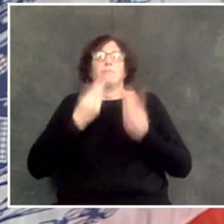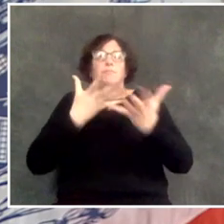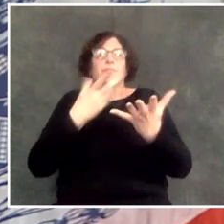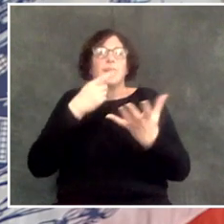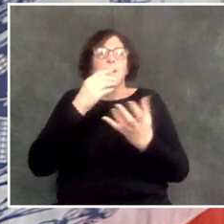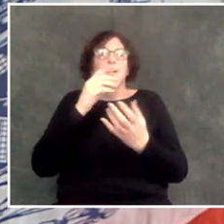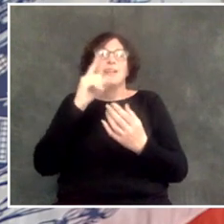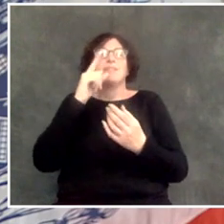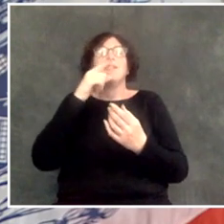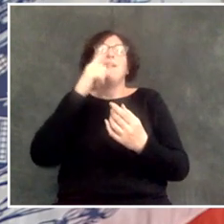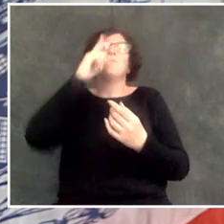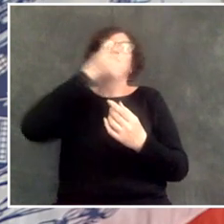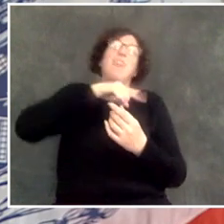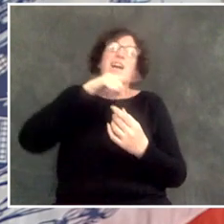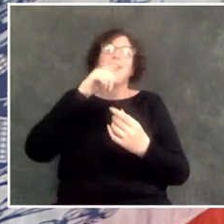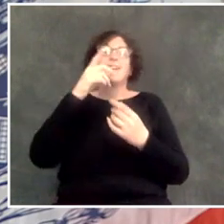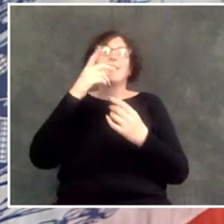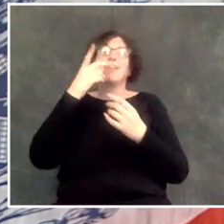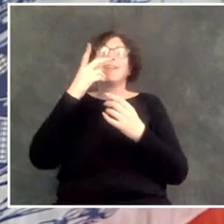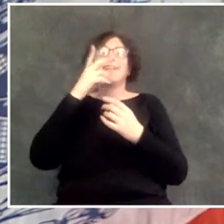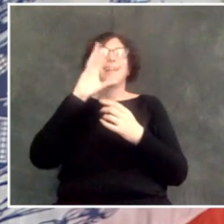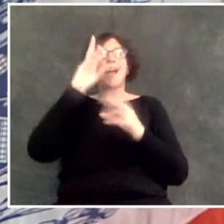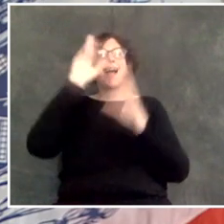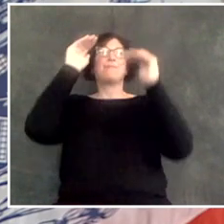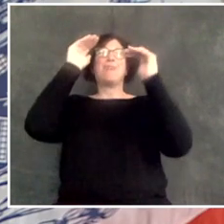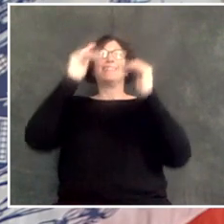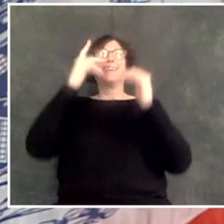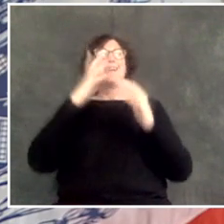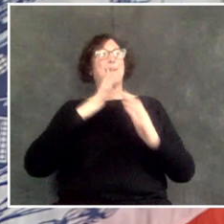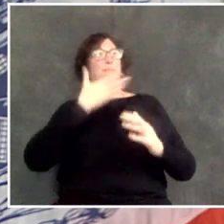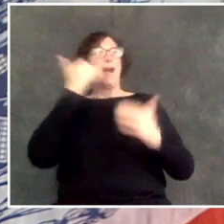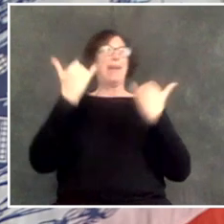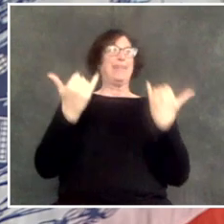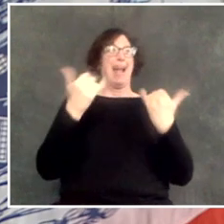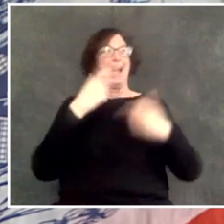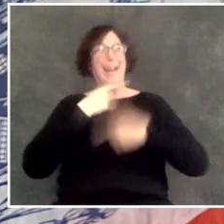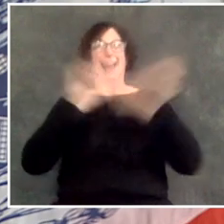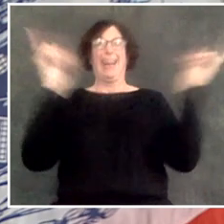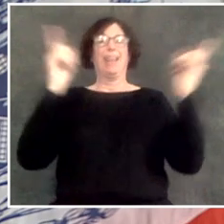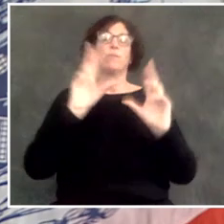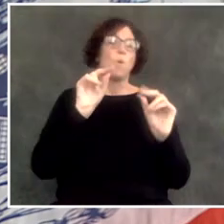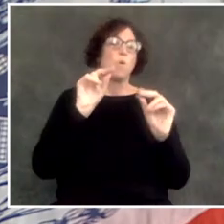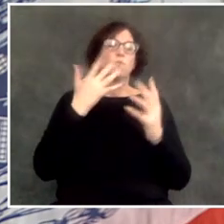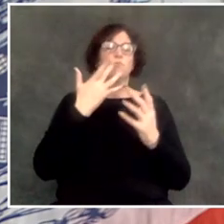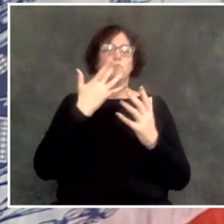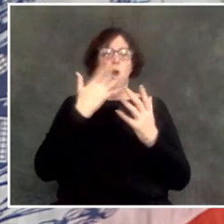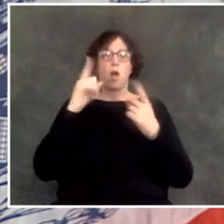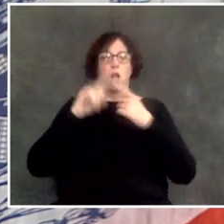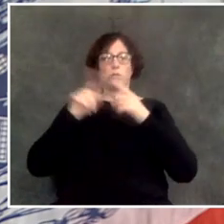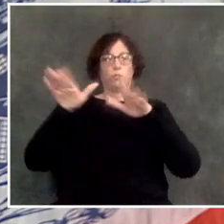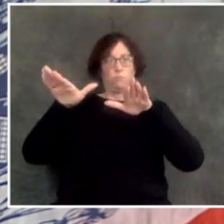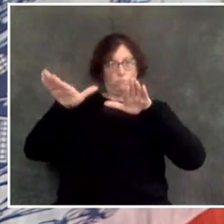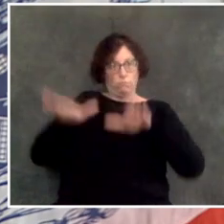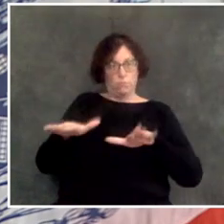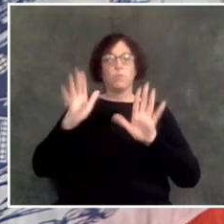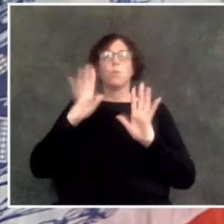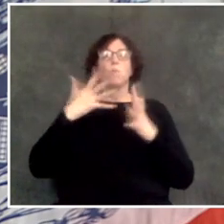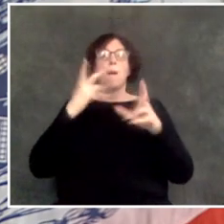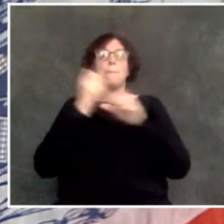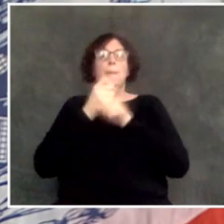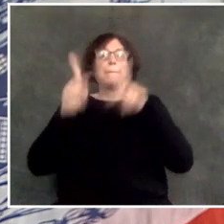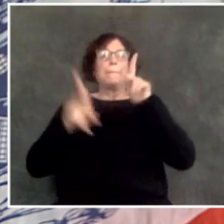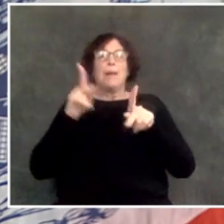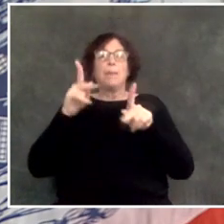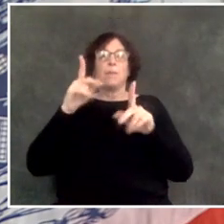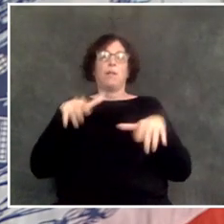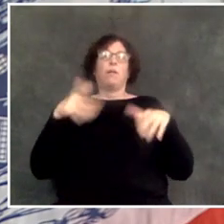relaxing prematurely or losing focus. We're going into the thick of battle. And I think it's absolutely crucial that people understand that. I've had this conversation